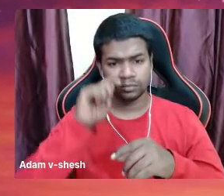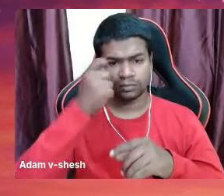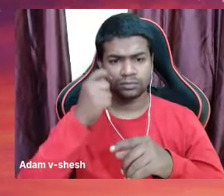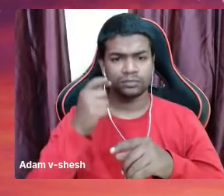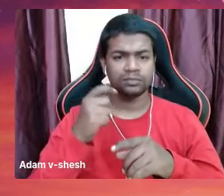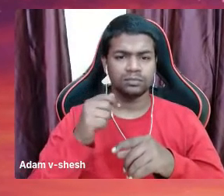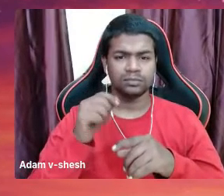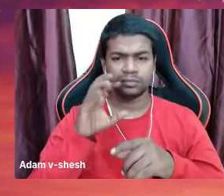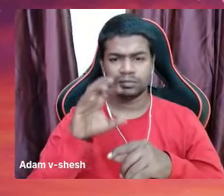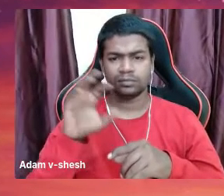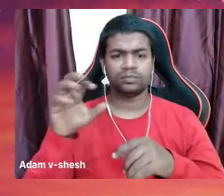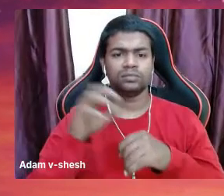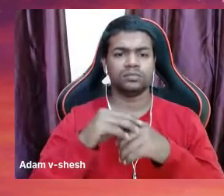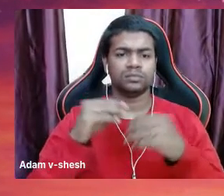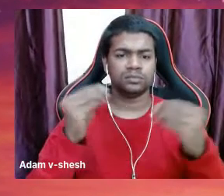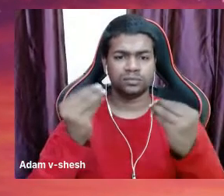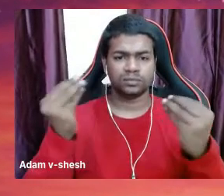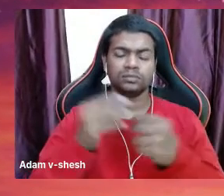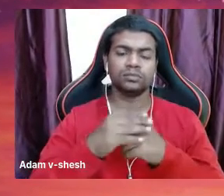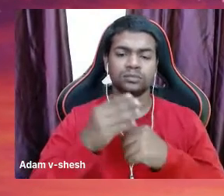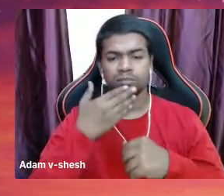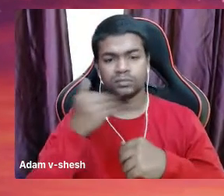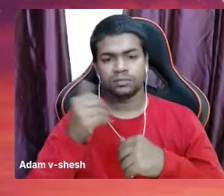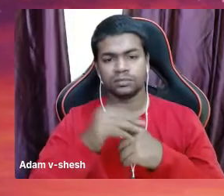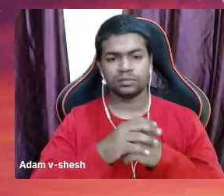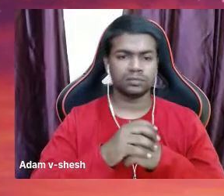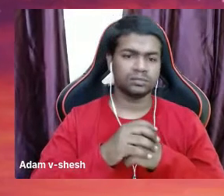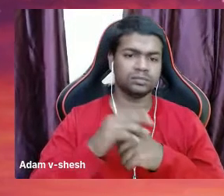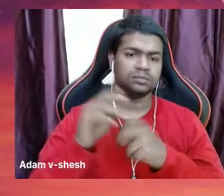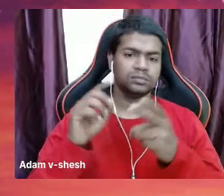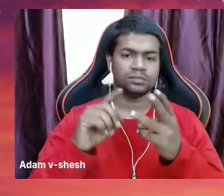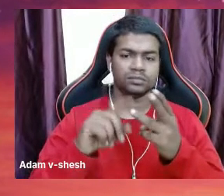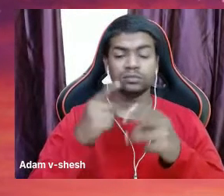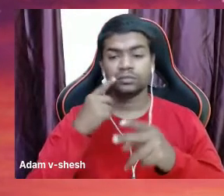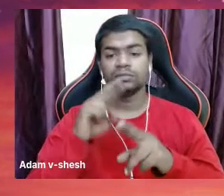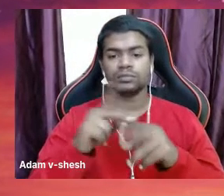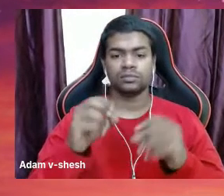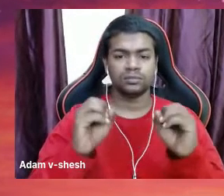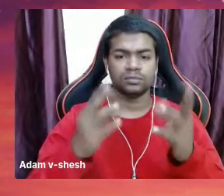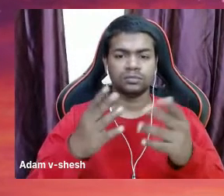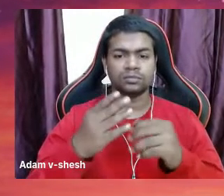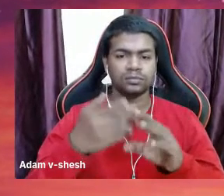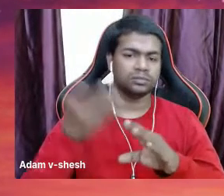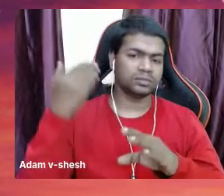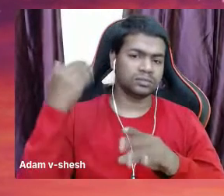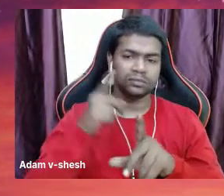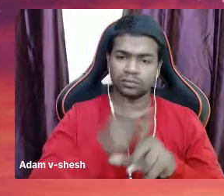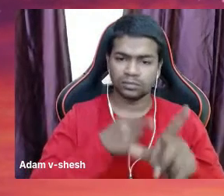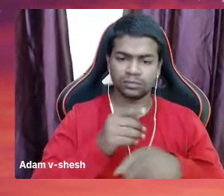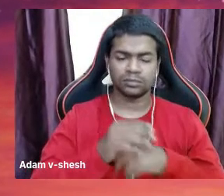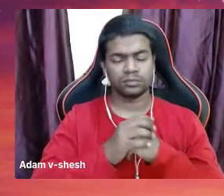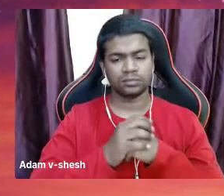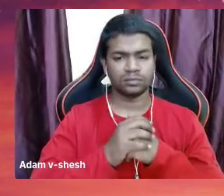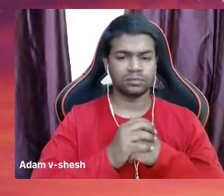at least some of the best talent, one. And second is, if you talk to any startups now over the last year,